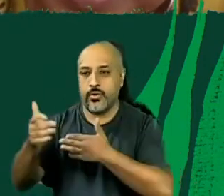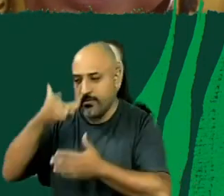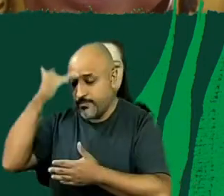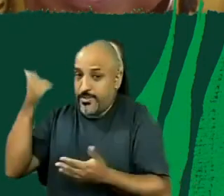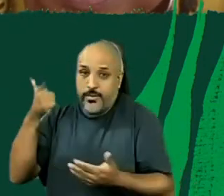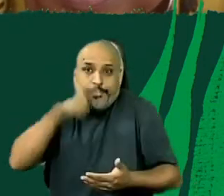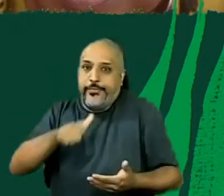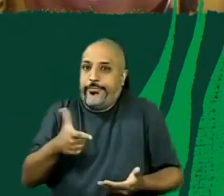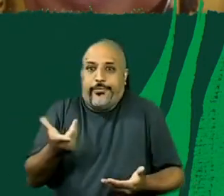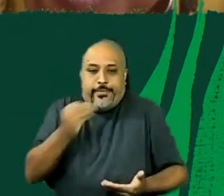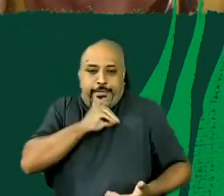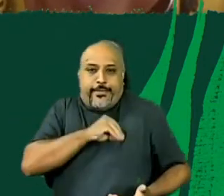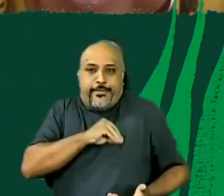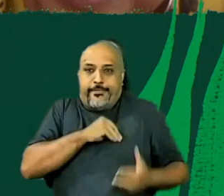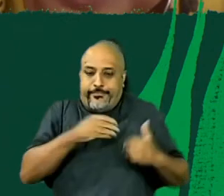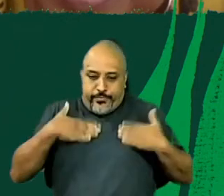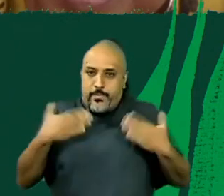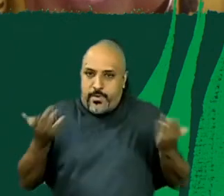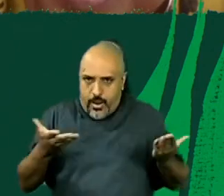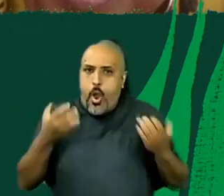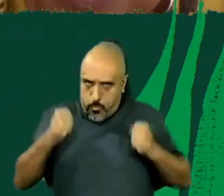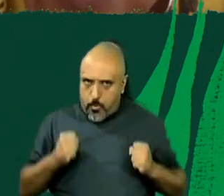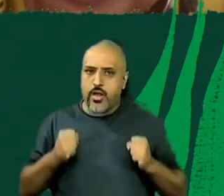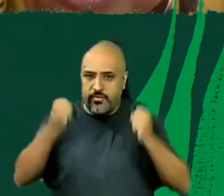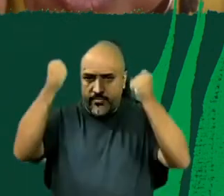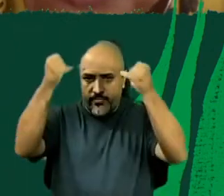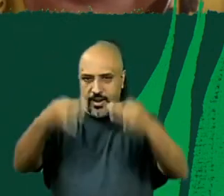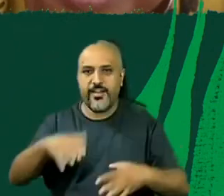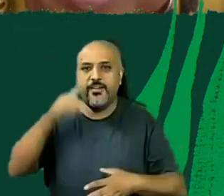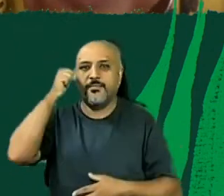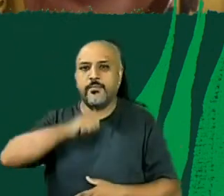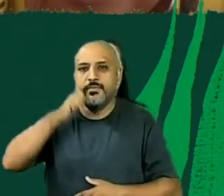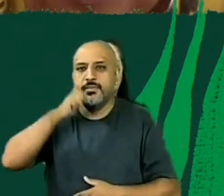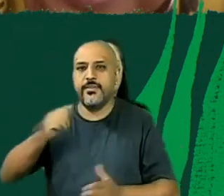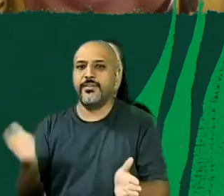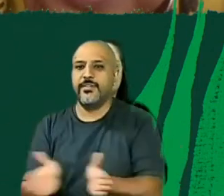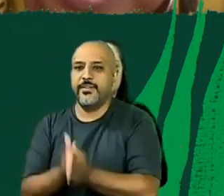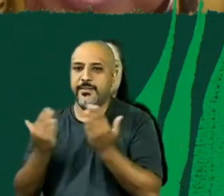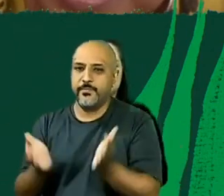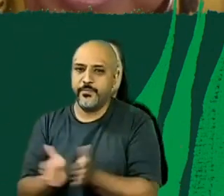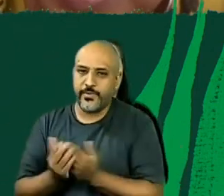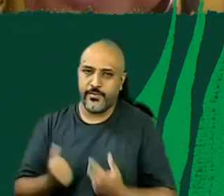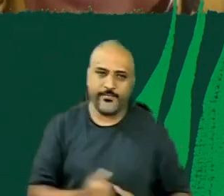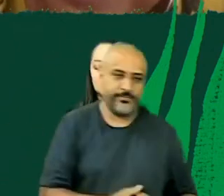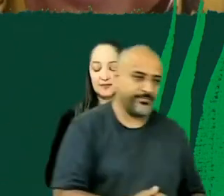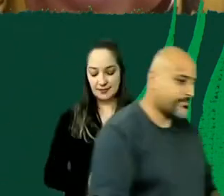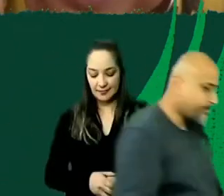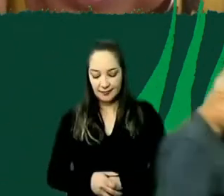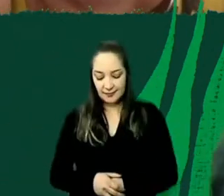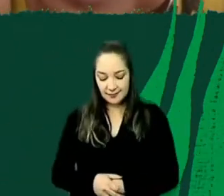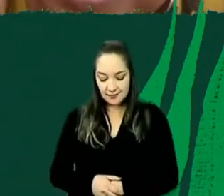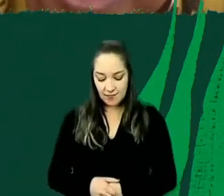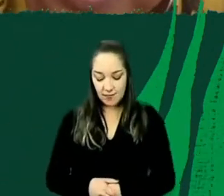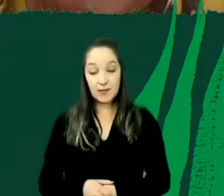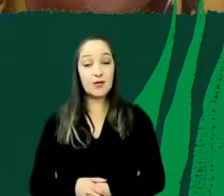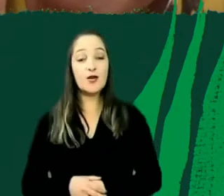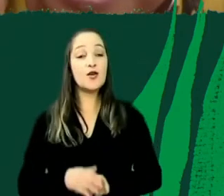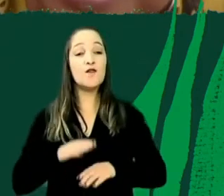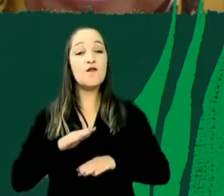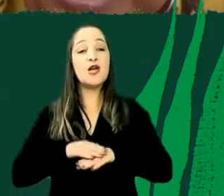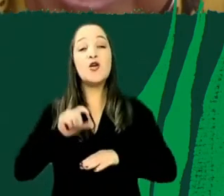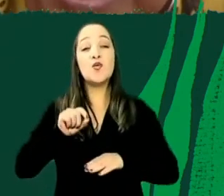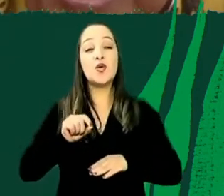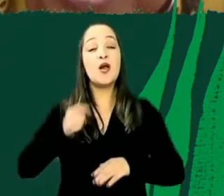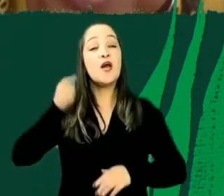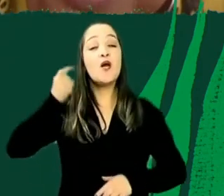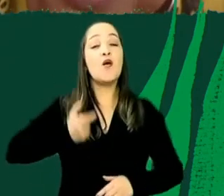speak as a poor woman, what to do as a poor woman. And I am saying